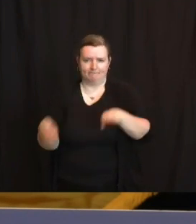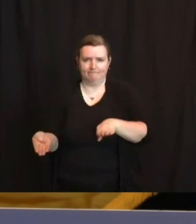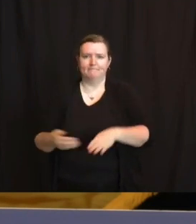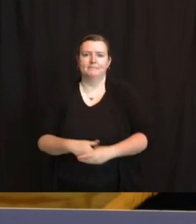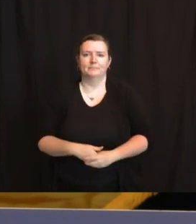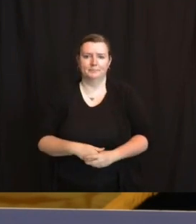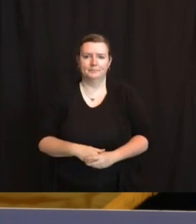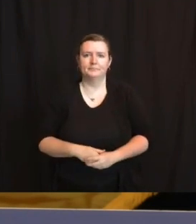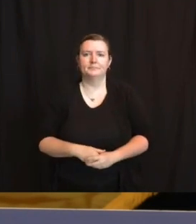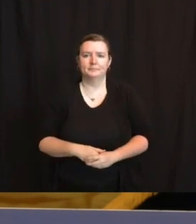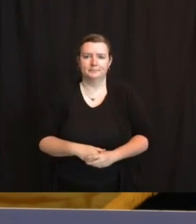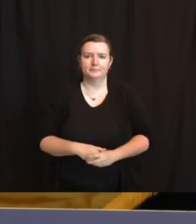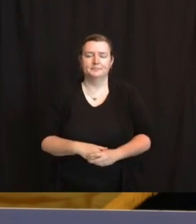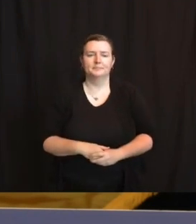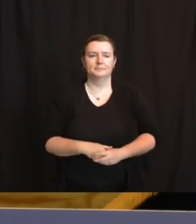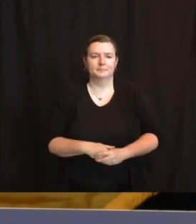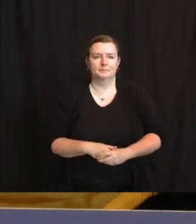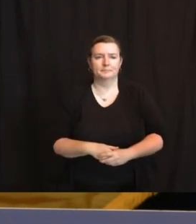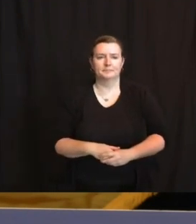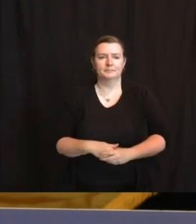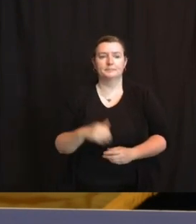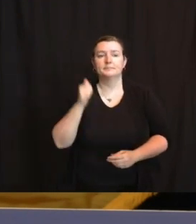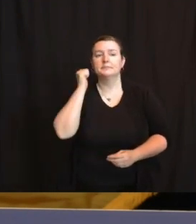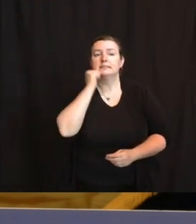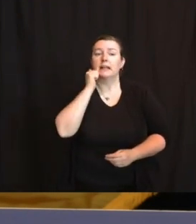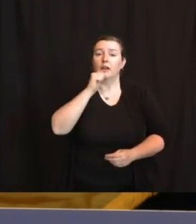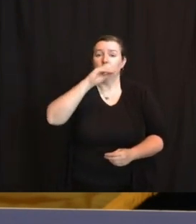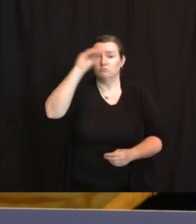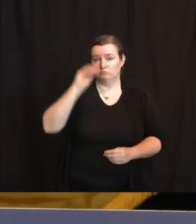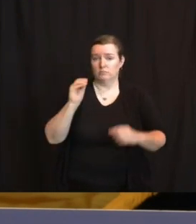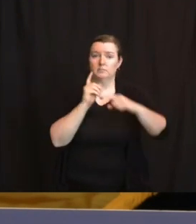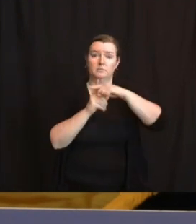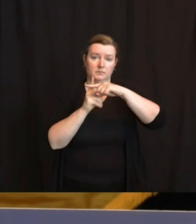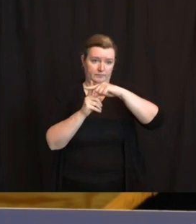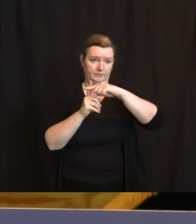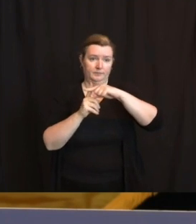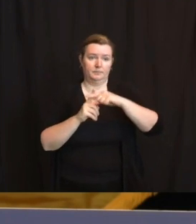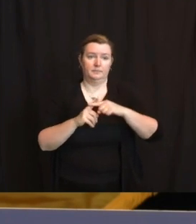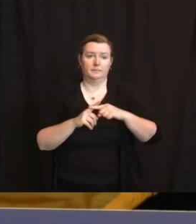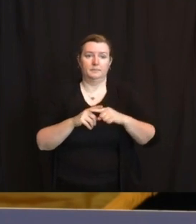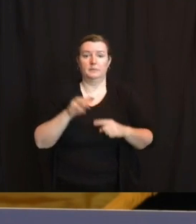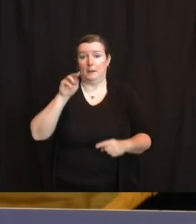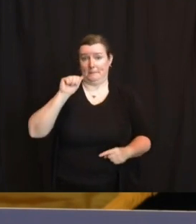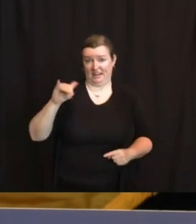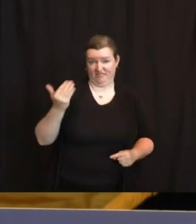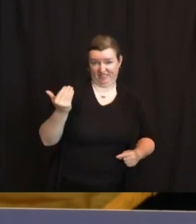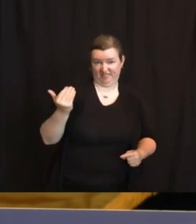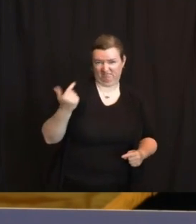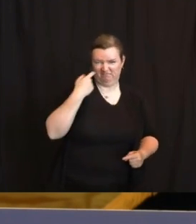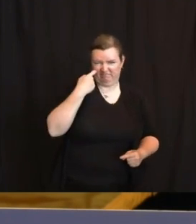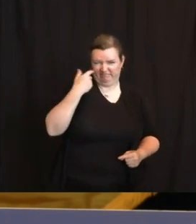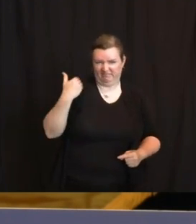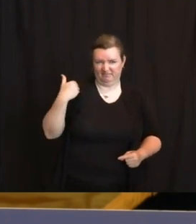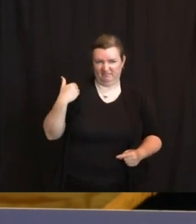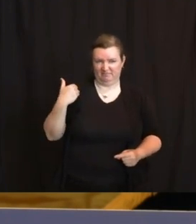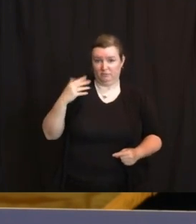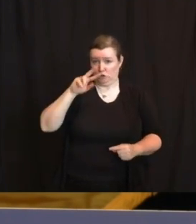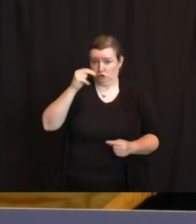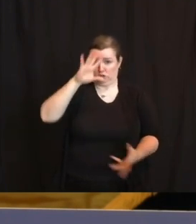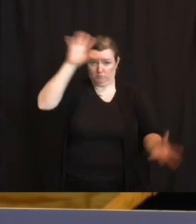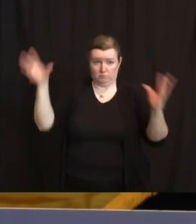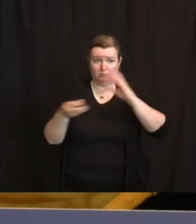The daily percent positivity as of the date of May 15th for New Jersey overall